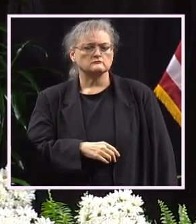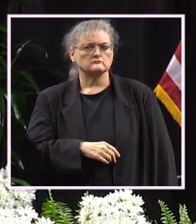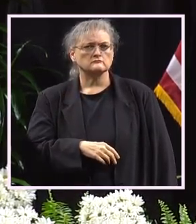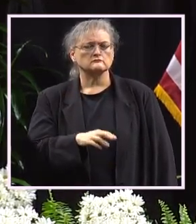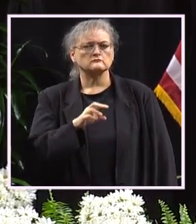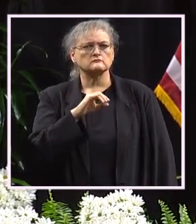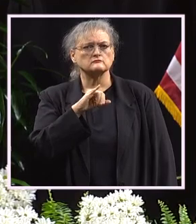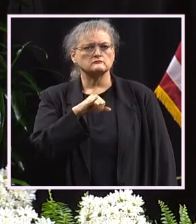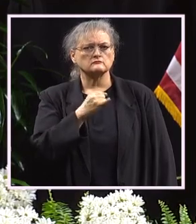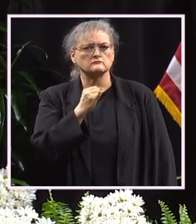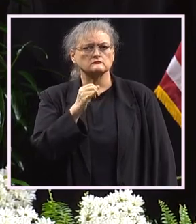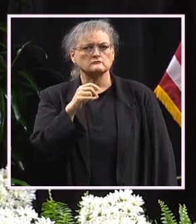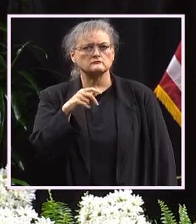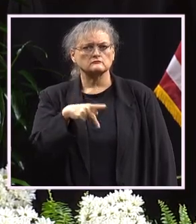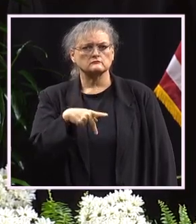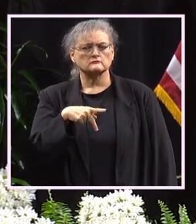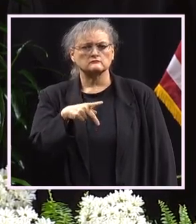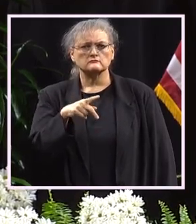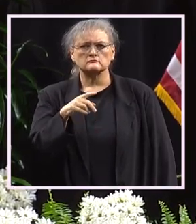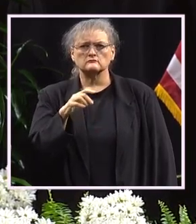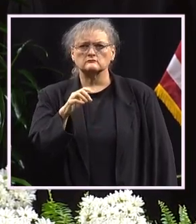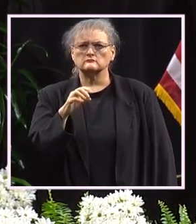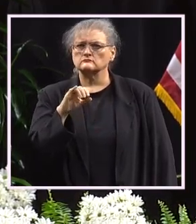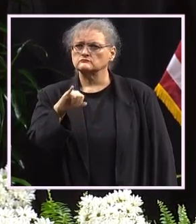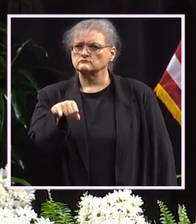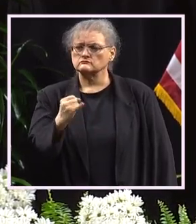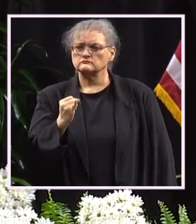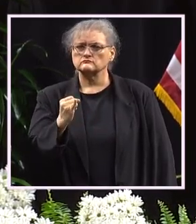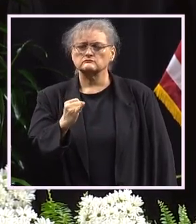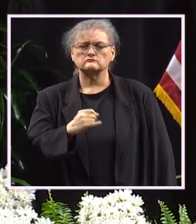JP Edward John,